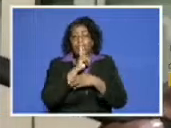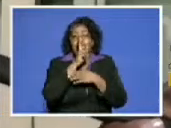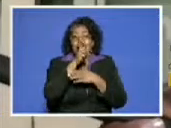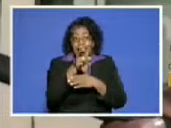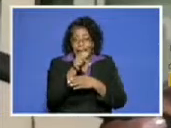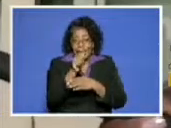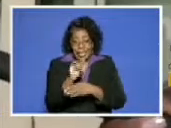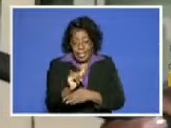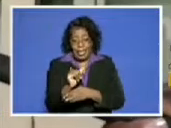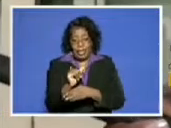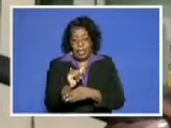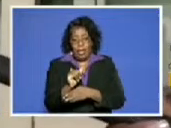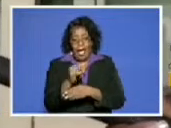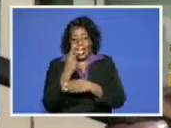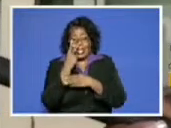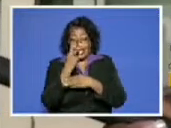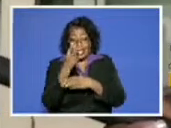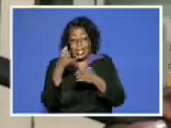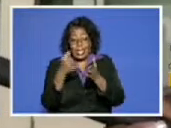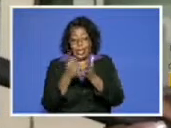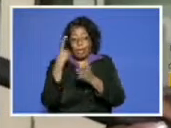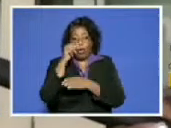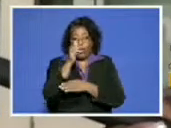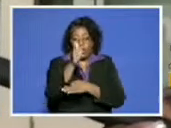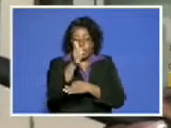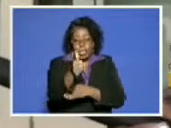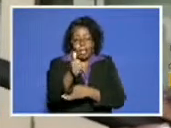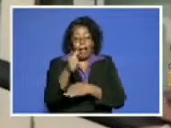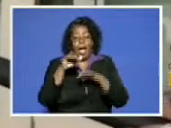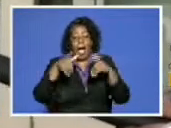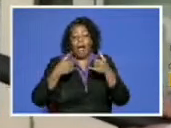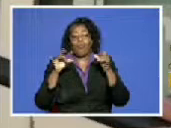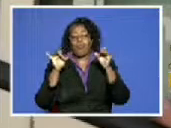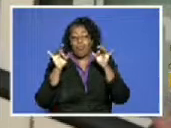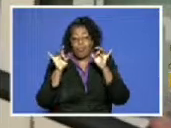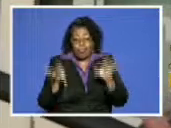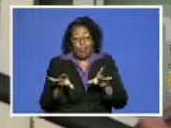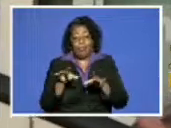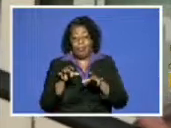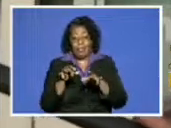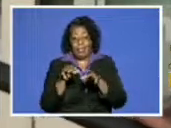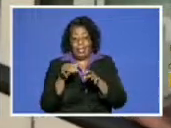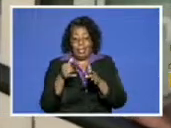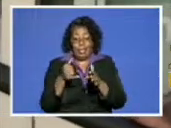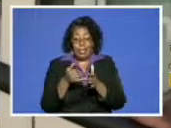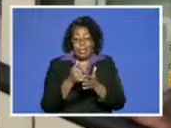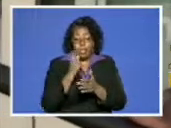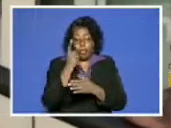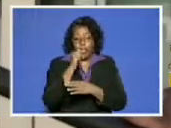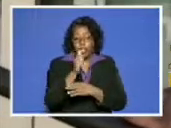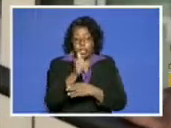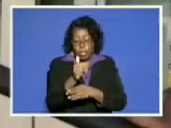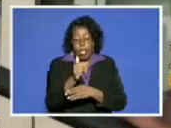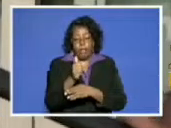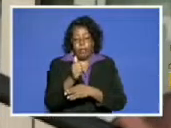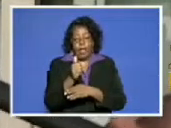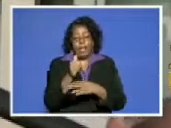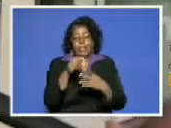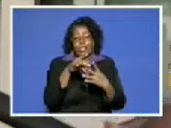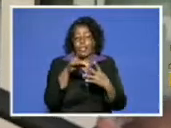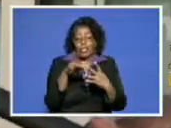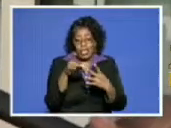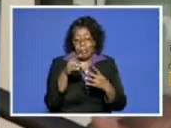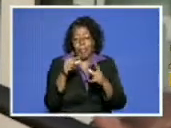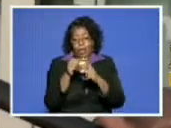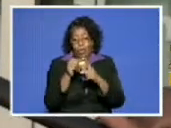it and see it firsthand, how horrible it is here at the hospital. And I'm using very choice words because that's exactly what we're